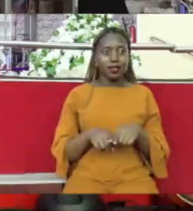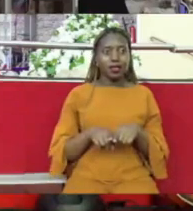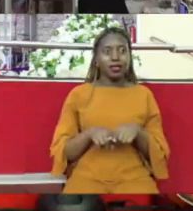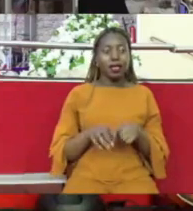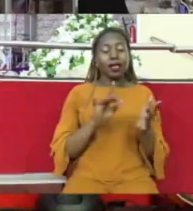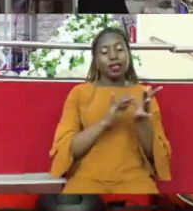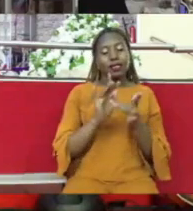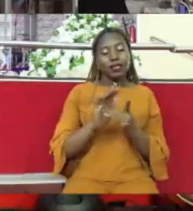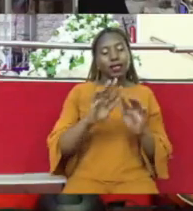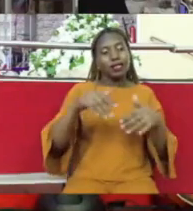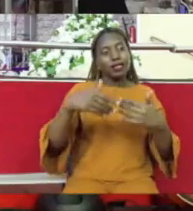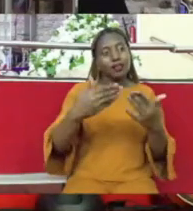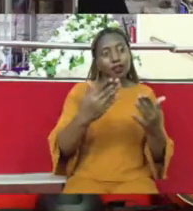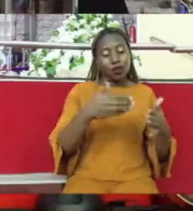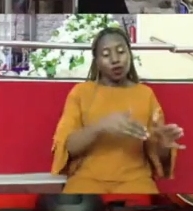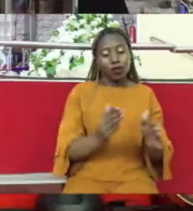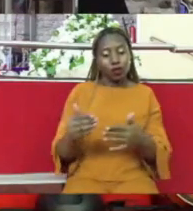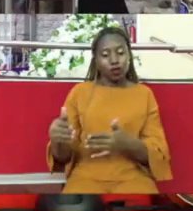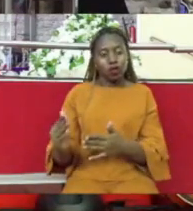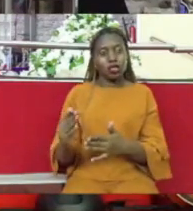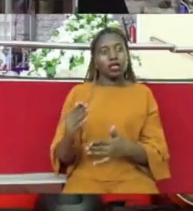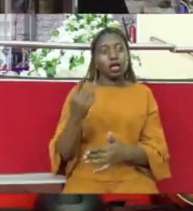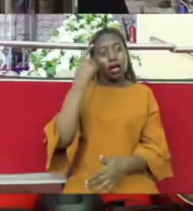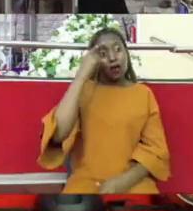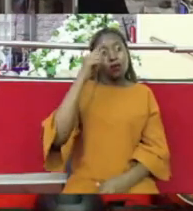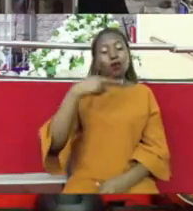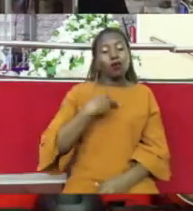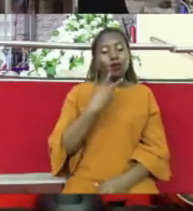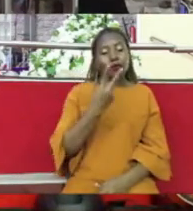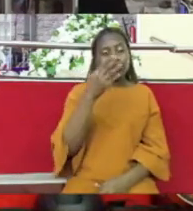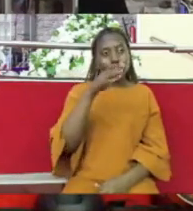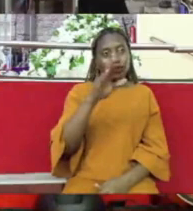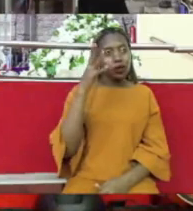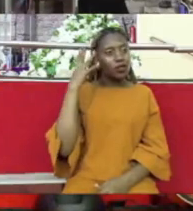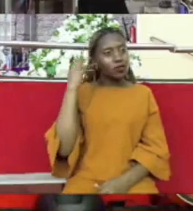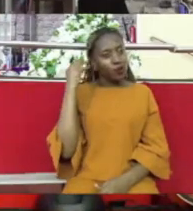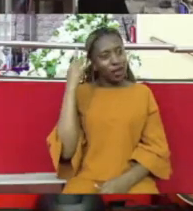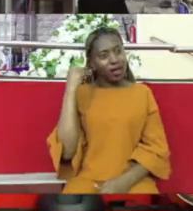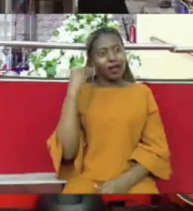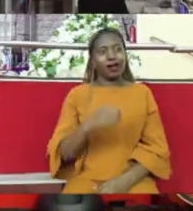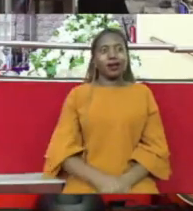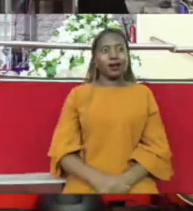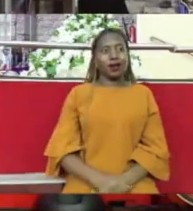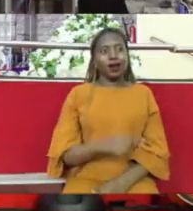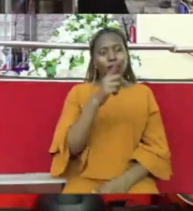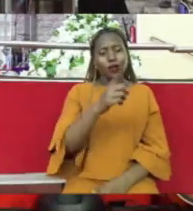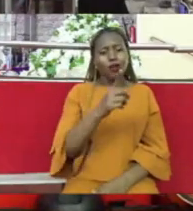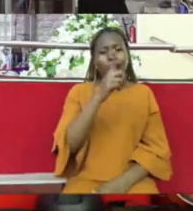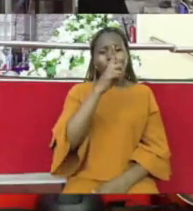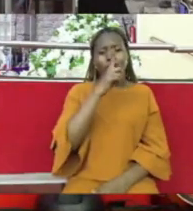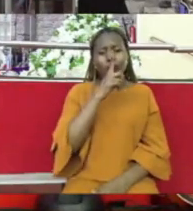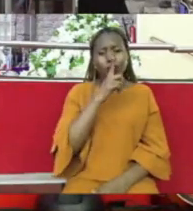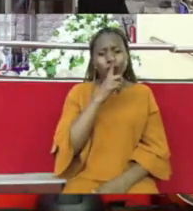chance so that your voice can be heard. Yesu anakupa nafasi ili sauti yako isikike. You have been quiet and you have resigned